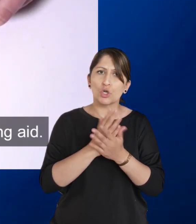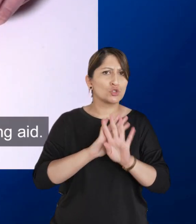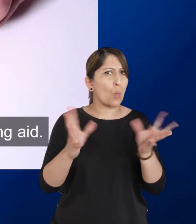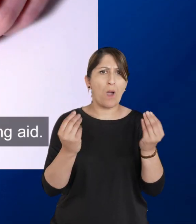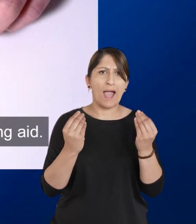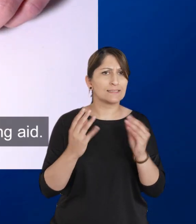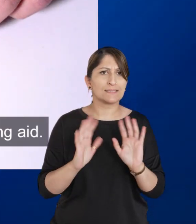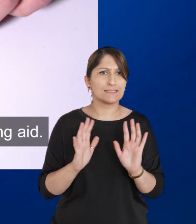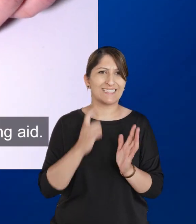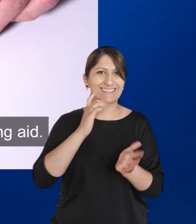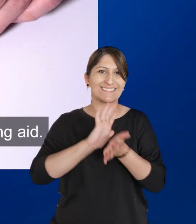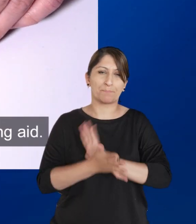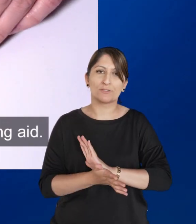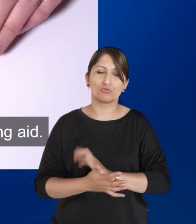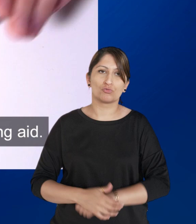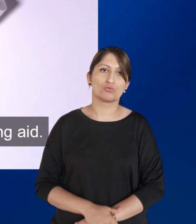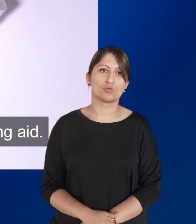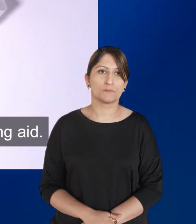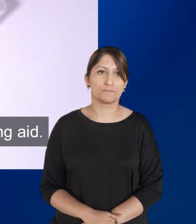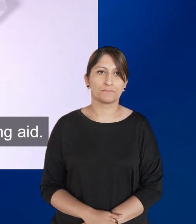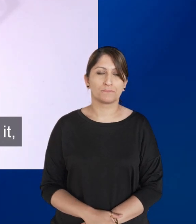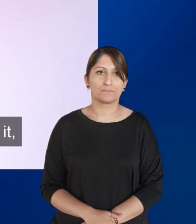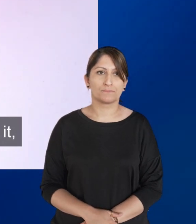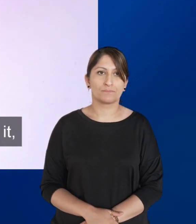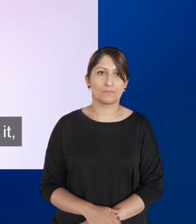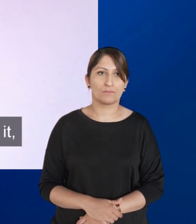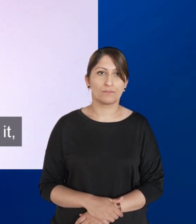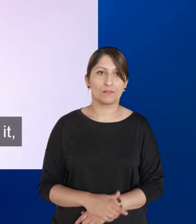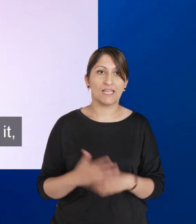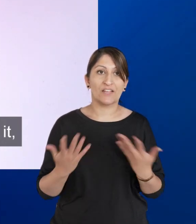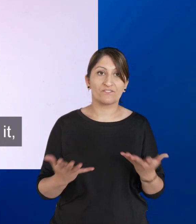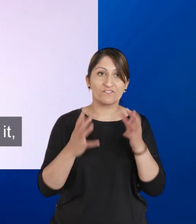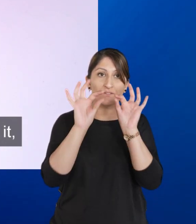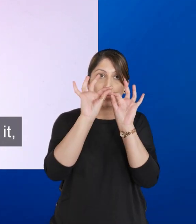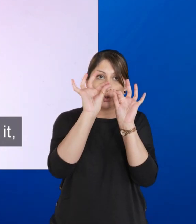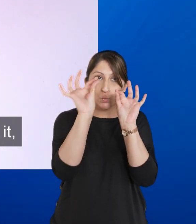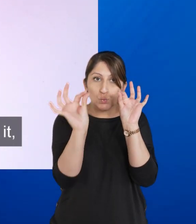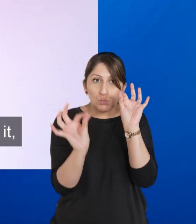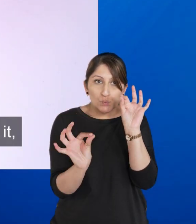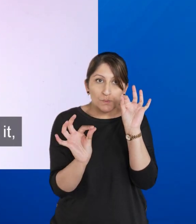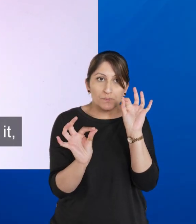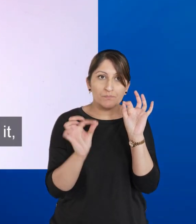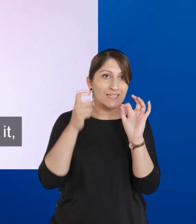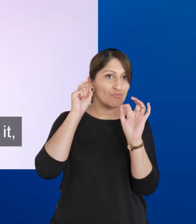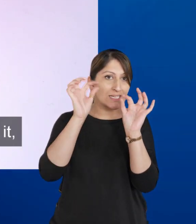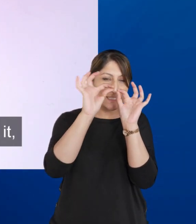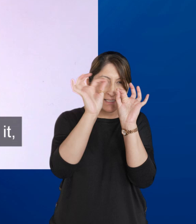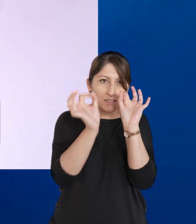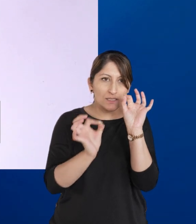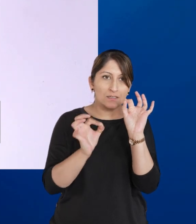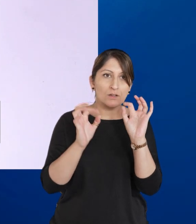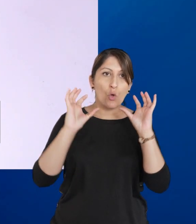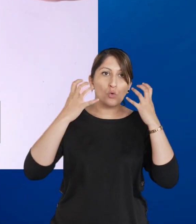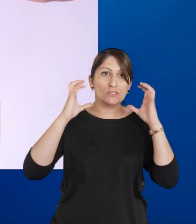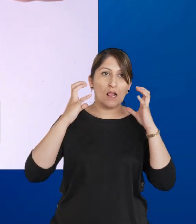get it wet, as this can damage the hearing aid. If you have a hearing aid with a thin tube attached to it,